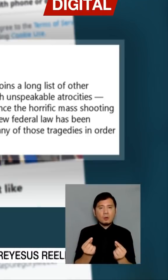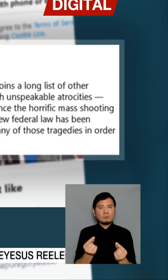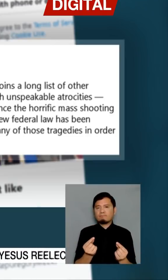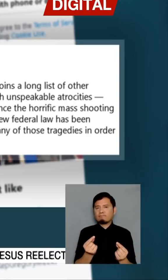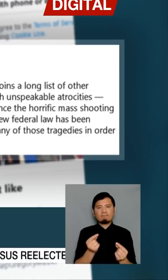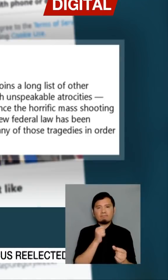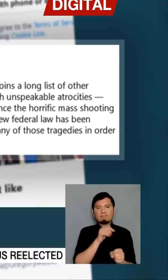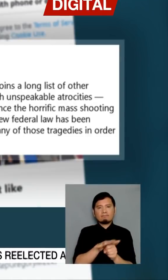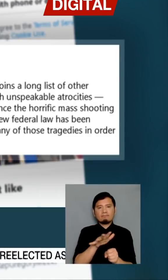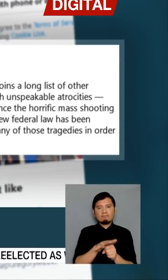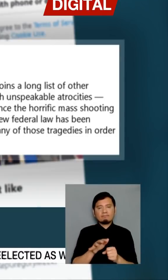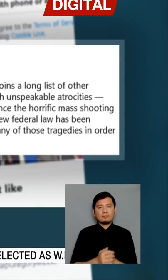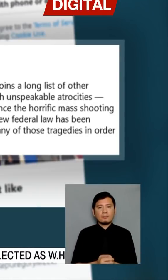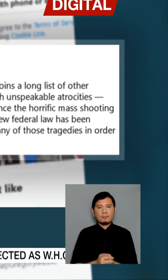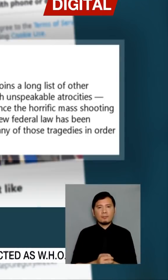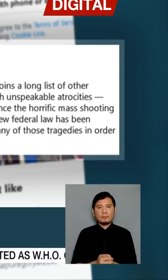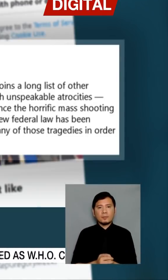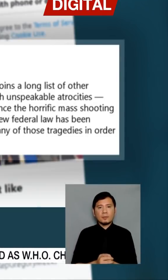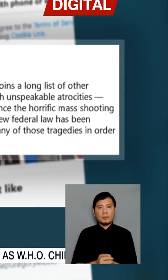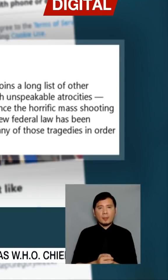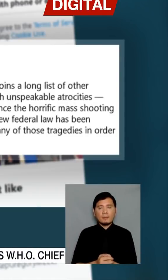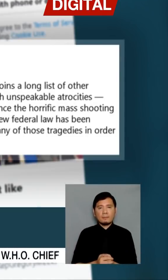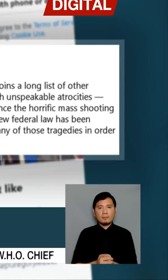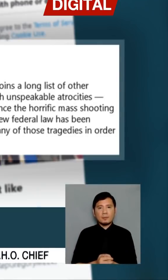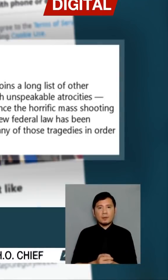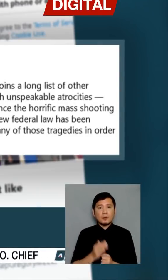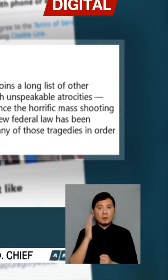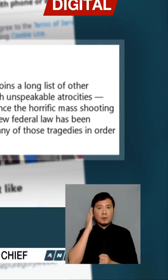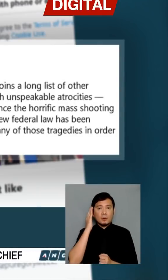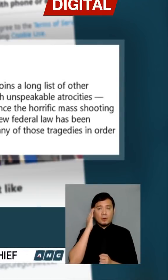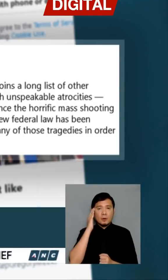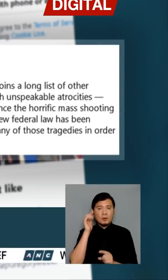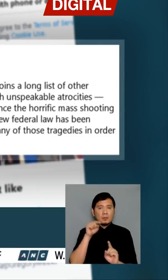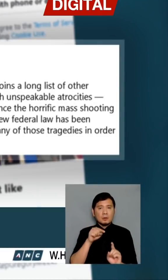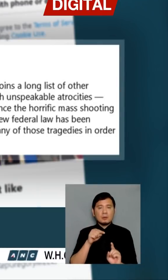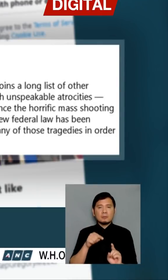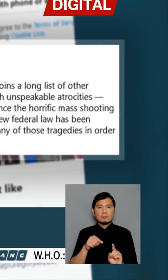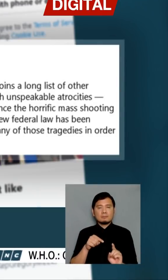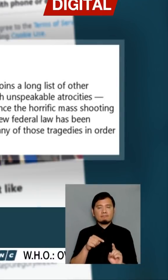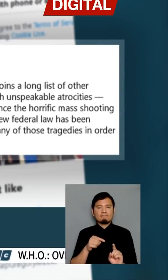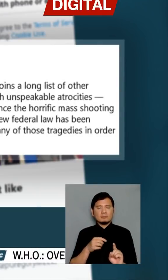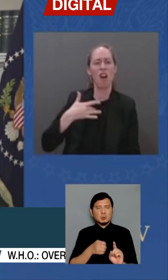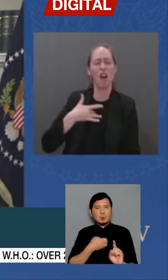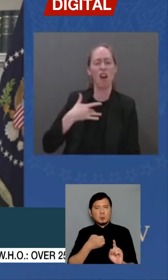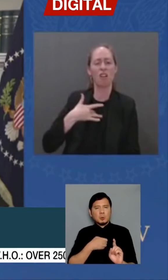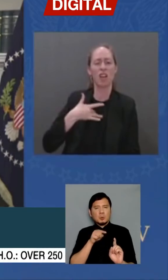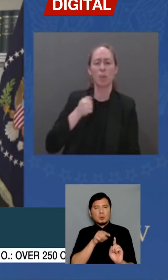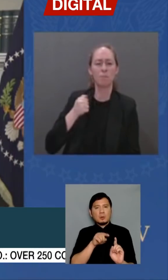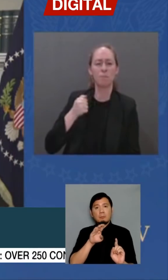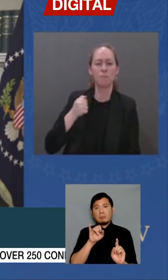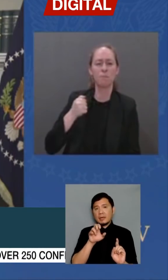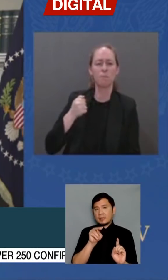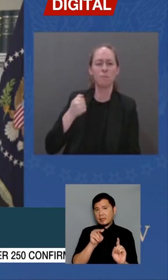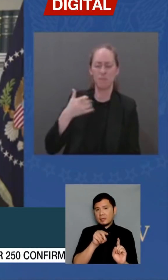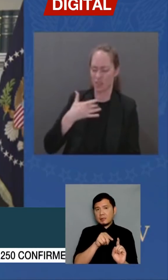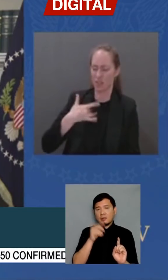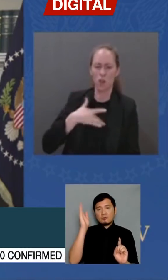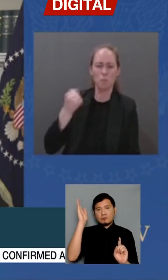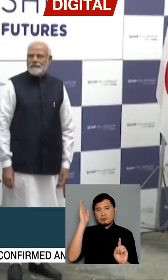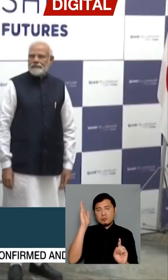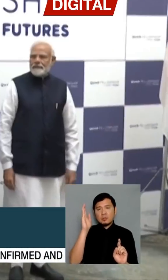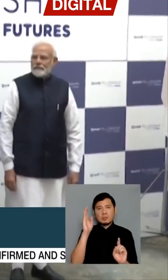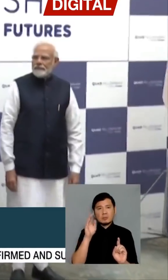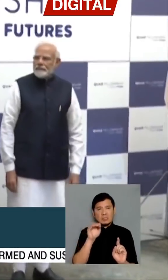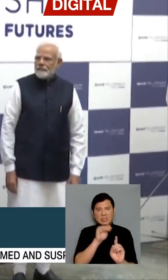White House, fresh from his trip from Asia, an emotional President Joe Biden appealed to lawmakers to turn this pain